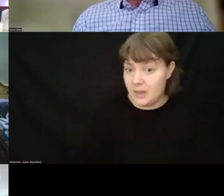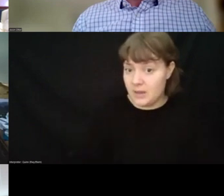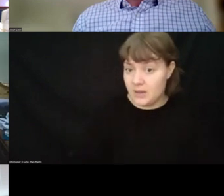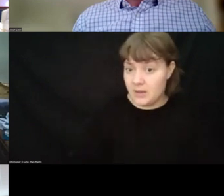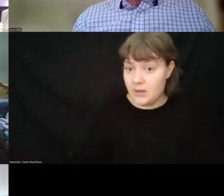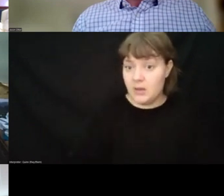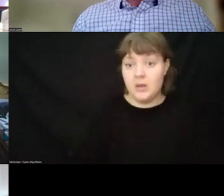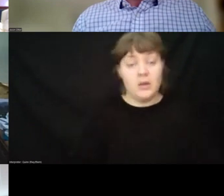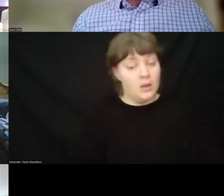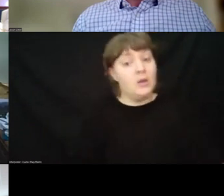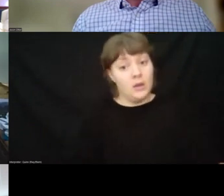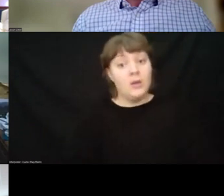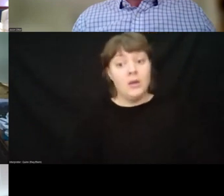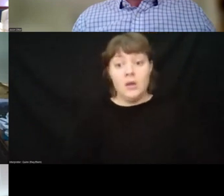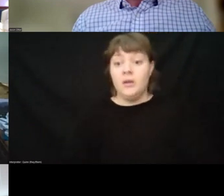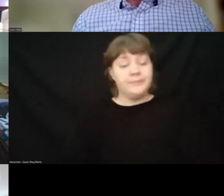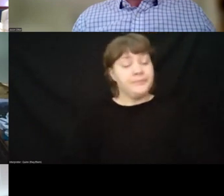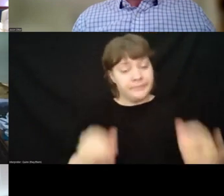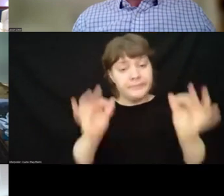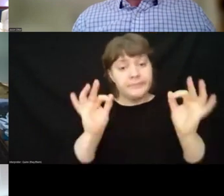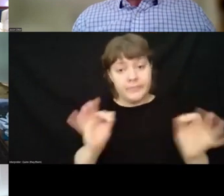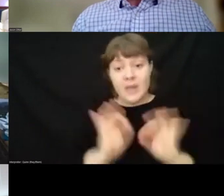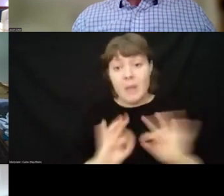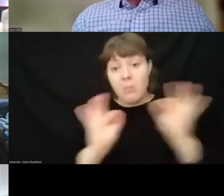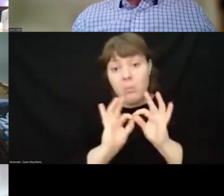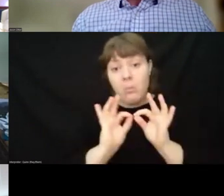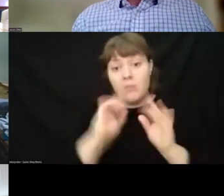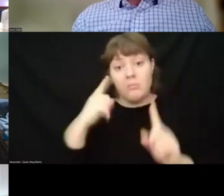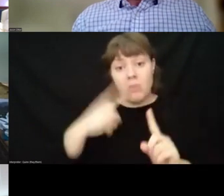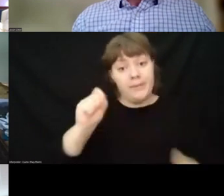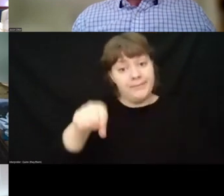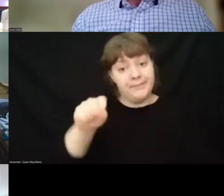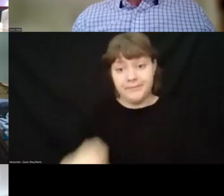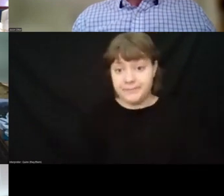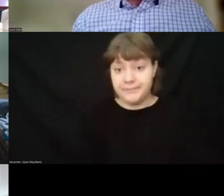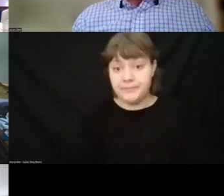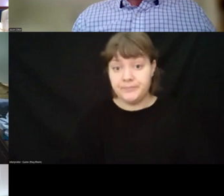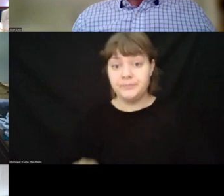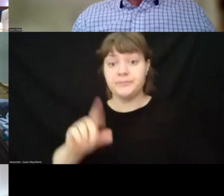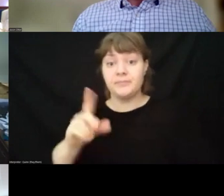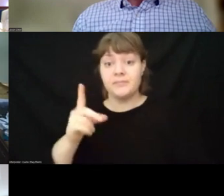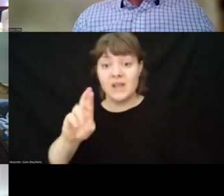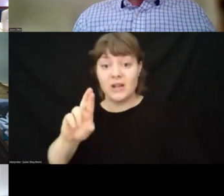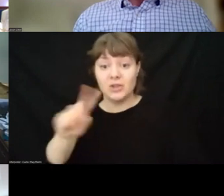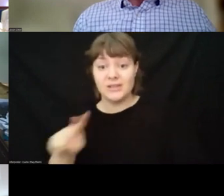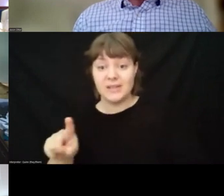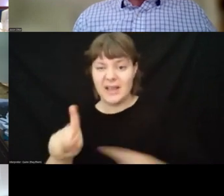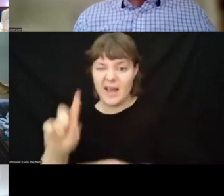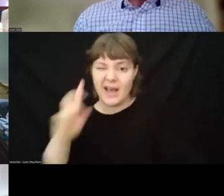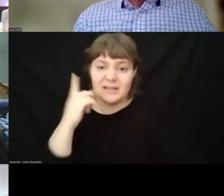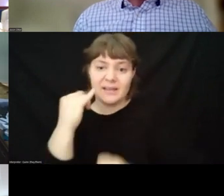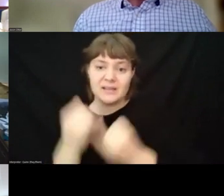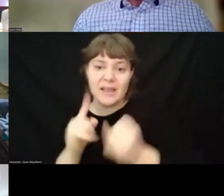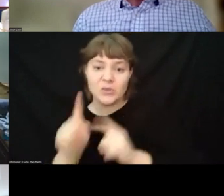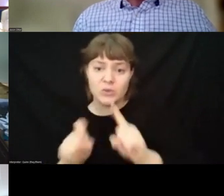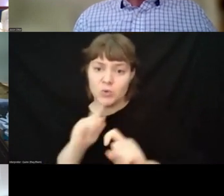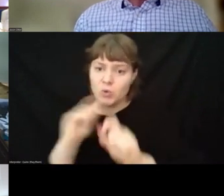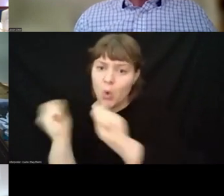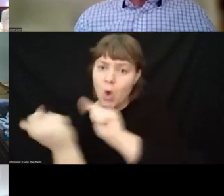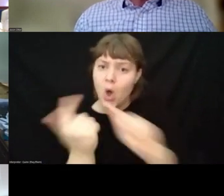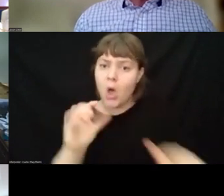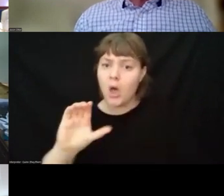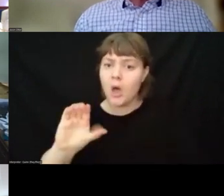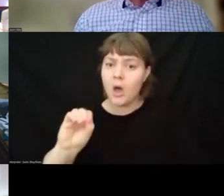that's absolutely an important point. So I'll add, because I just see this last question about do all oncologists use